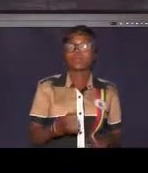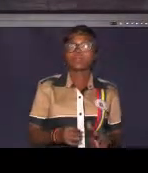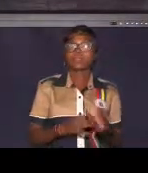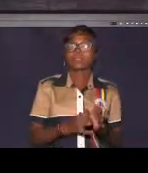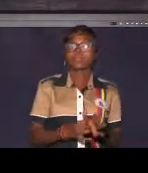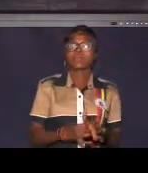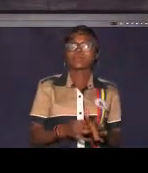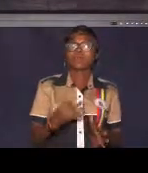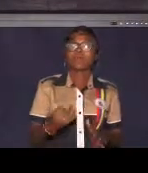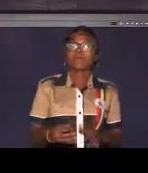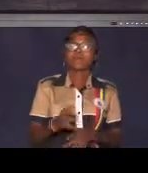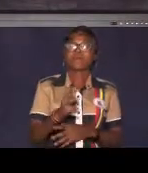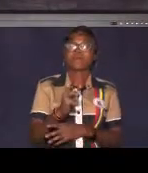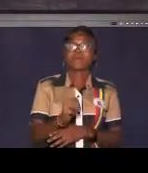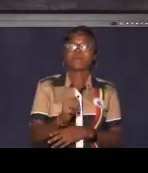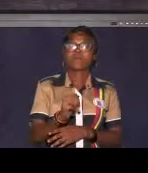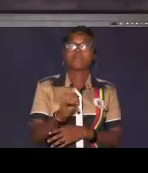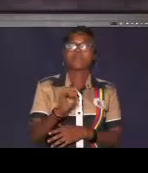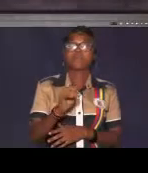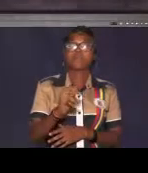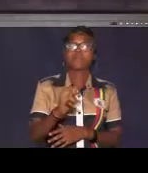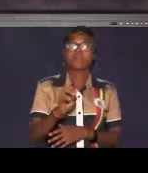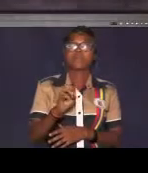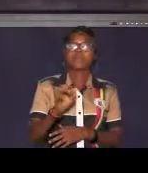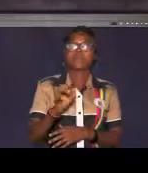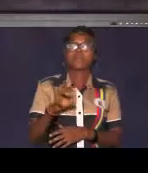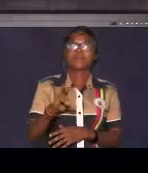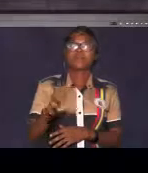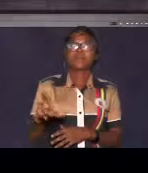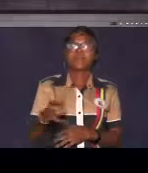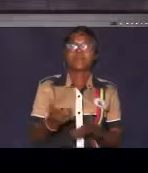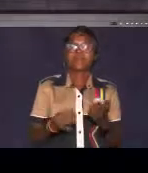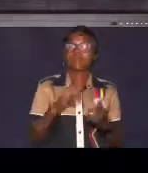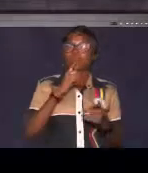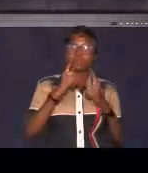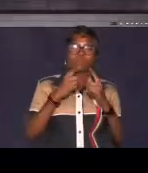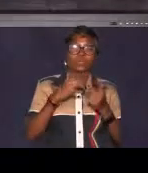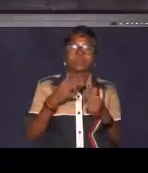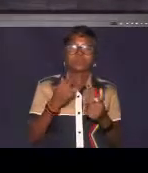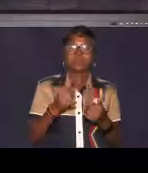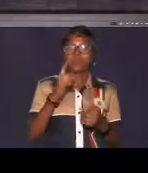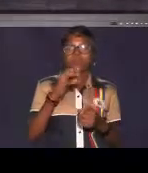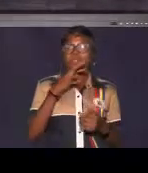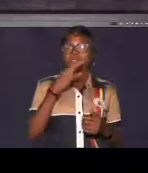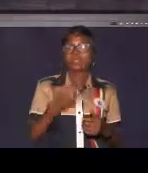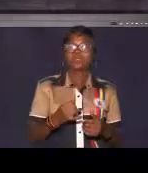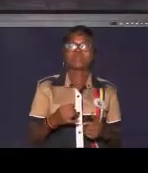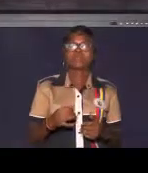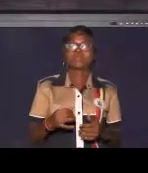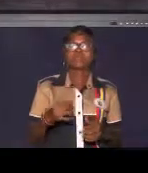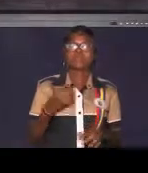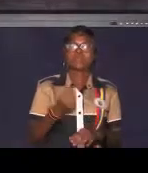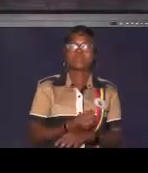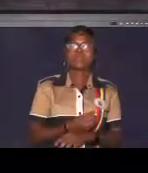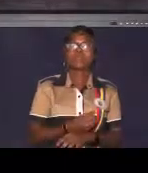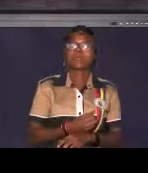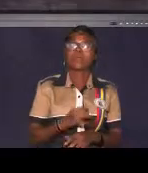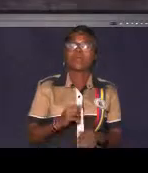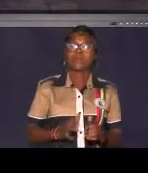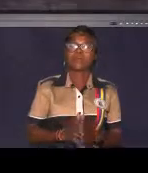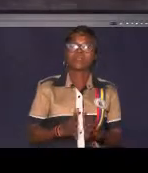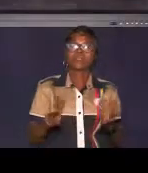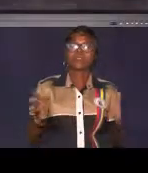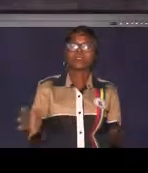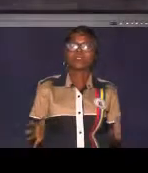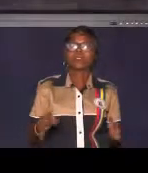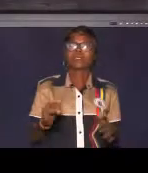another example of mineral. This time I'm not talking about whether one is liquid or the other one is solid.